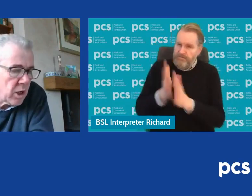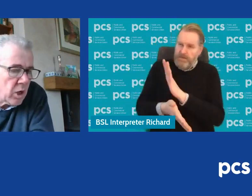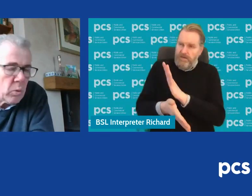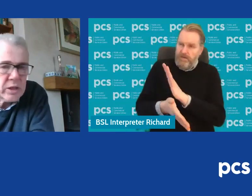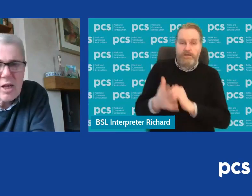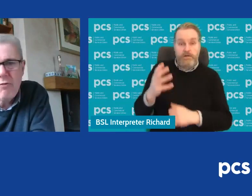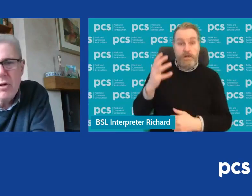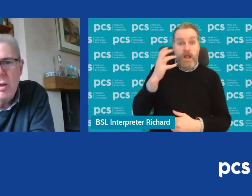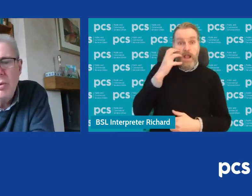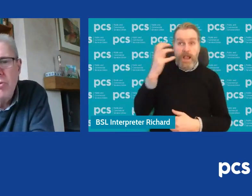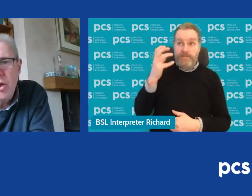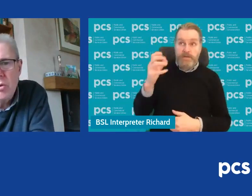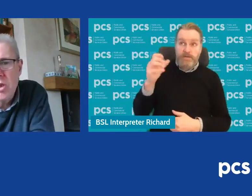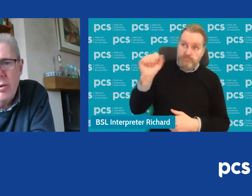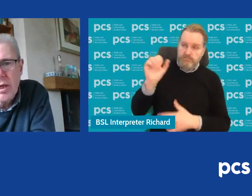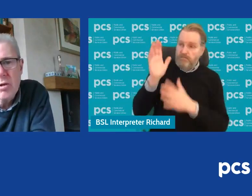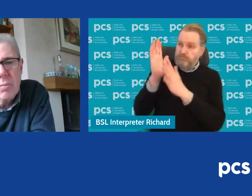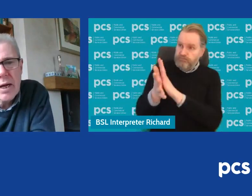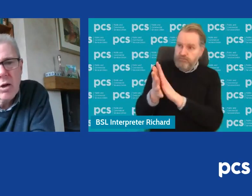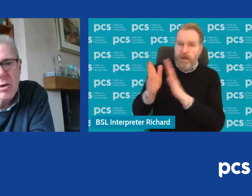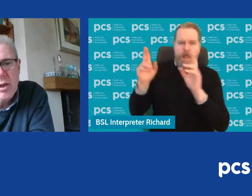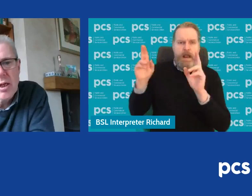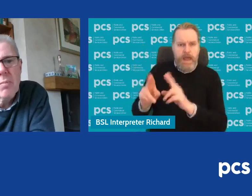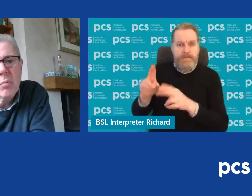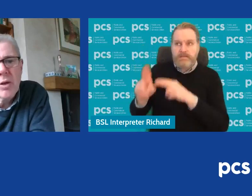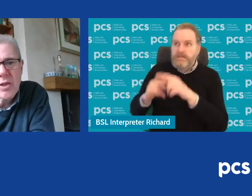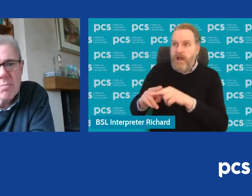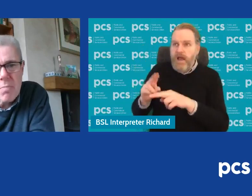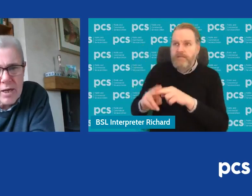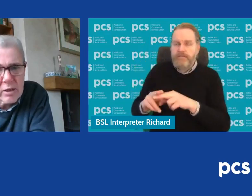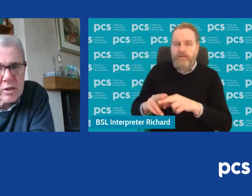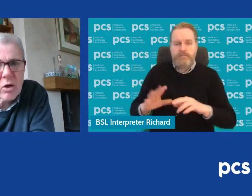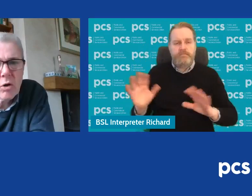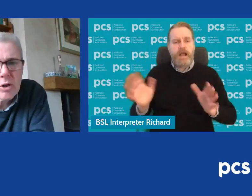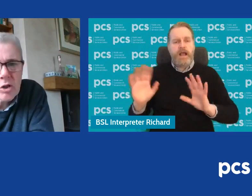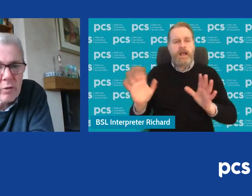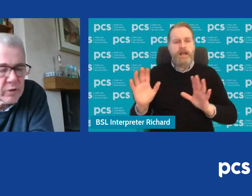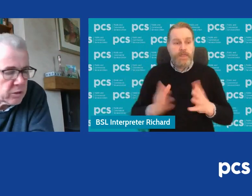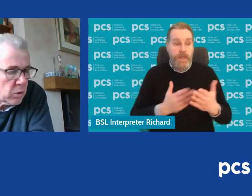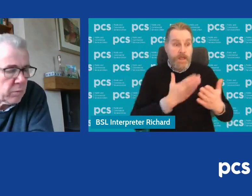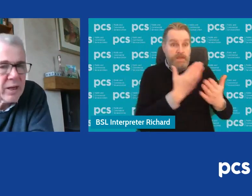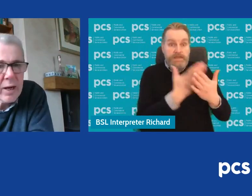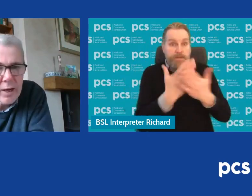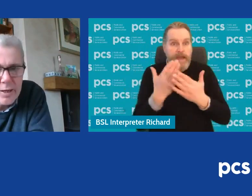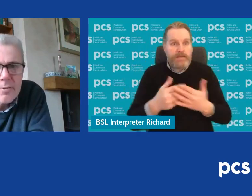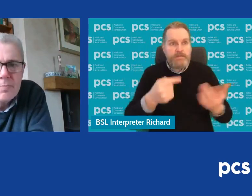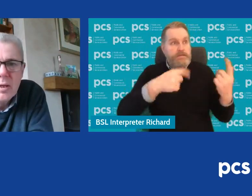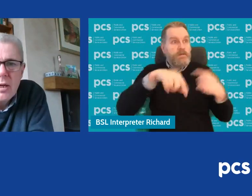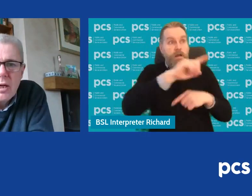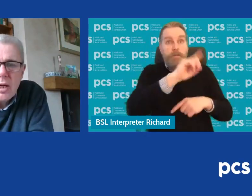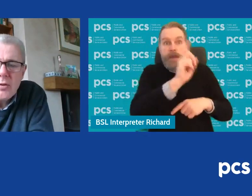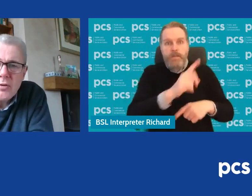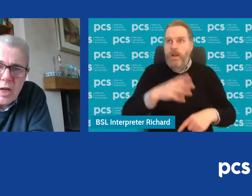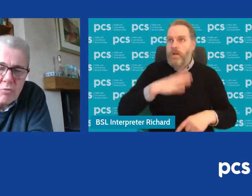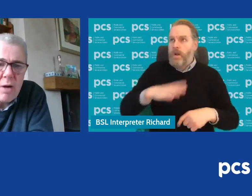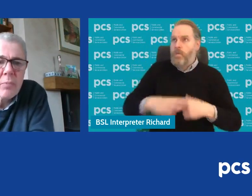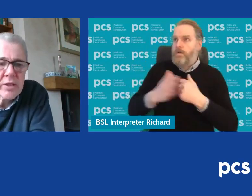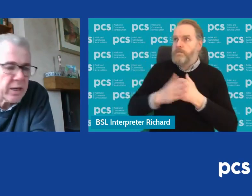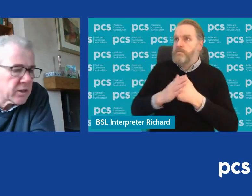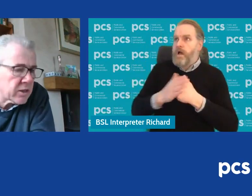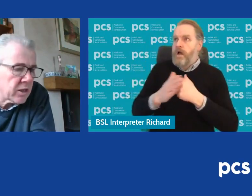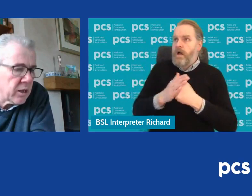departments where staffing will be reduced going into a bank holiday, but where the demands on the services will be high. And